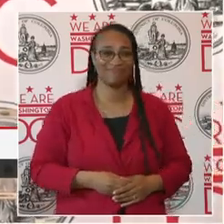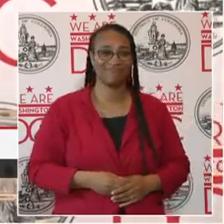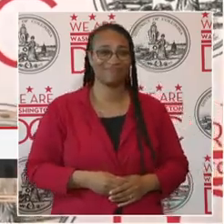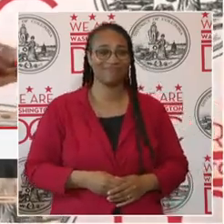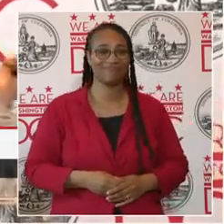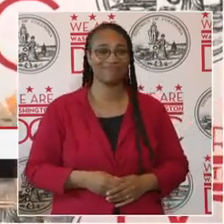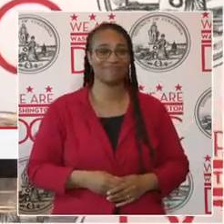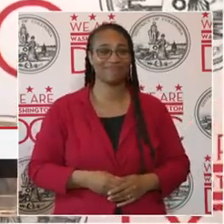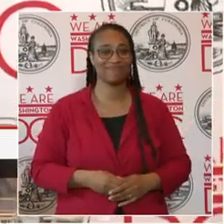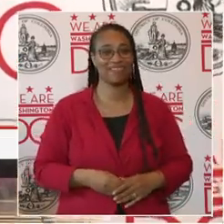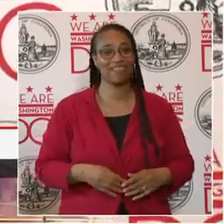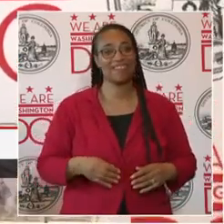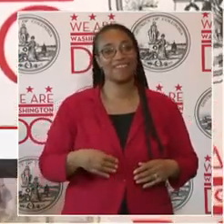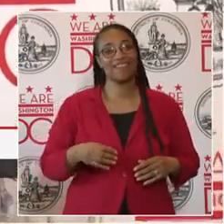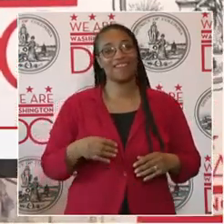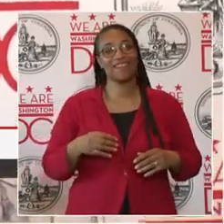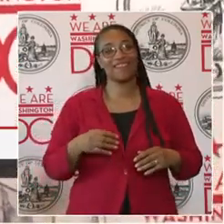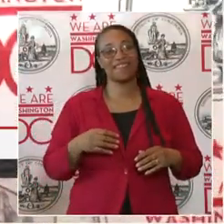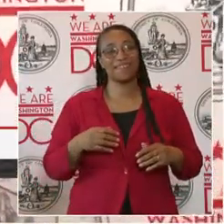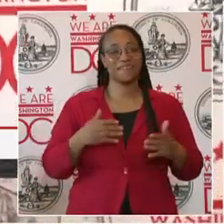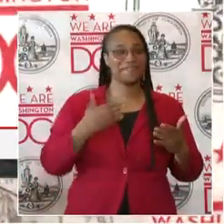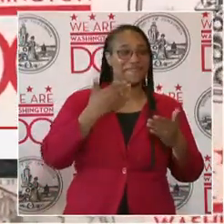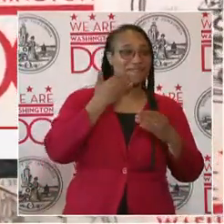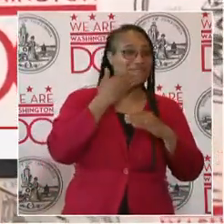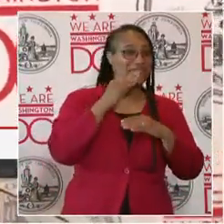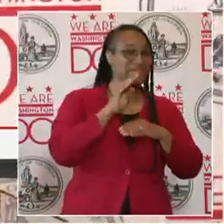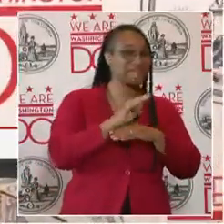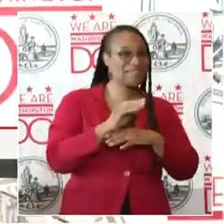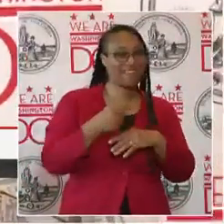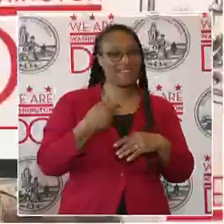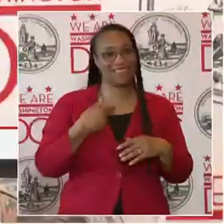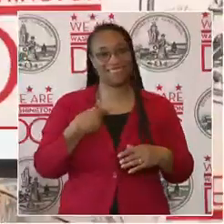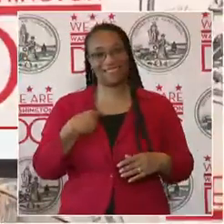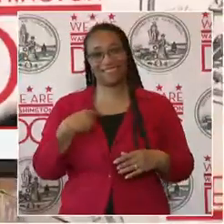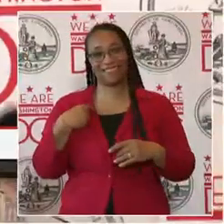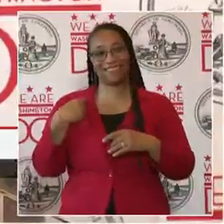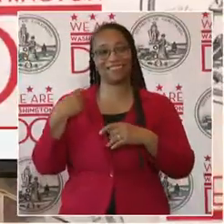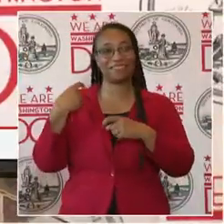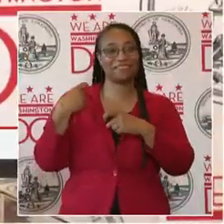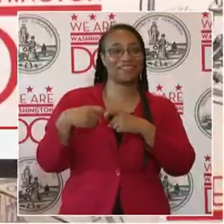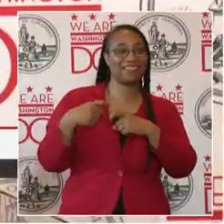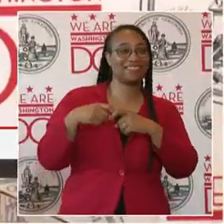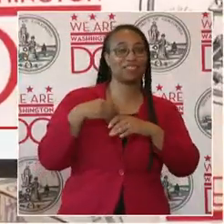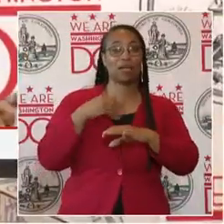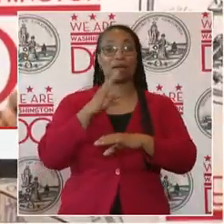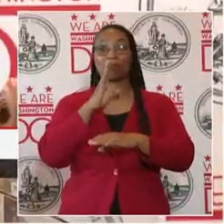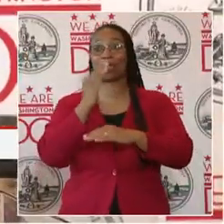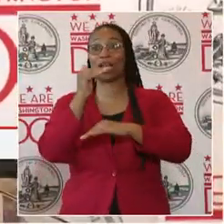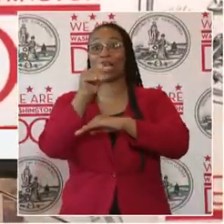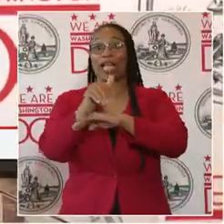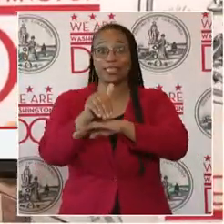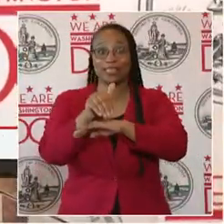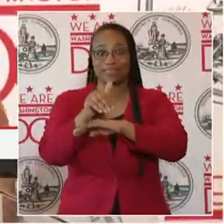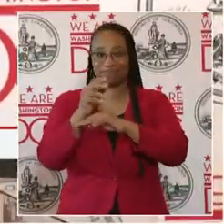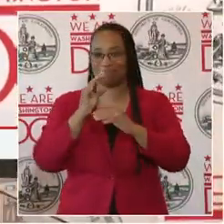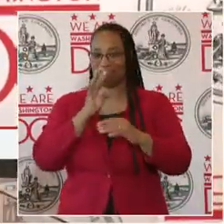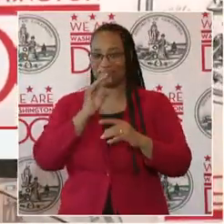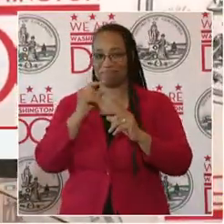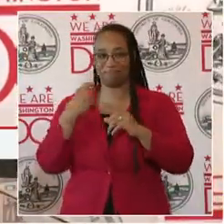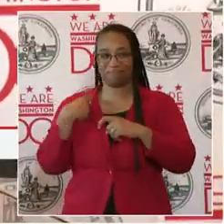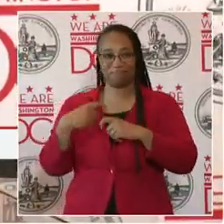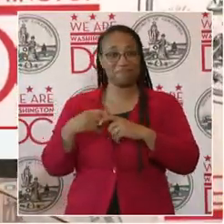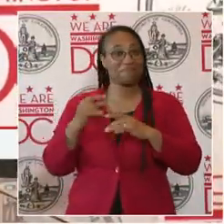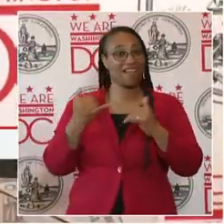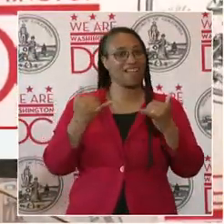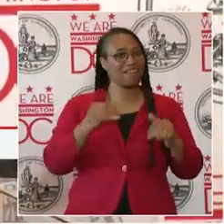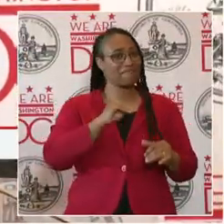Muy buenas noches. I want to give a shout out to our mayor and everyone that's here in celebration of